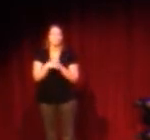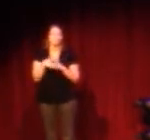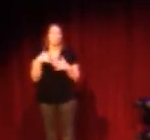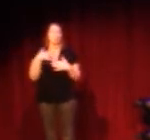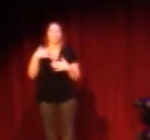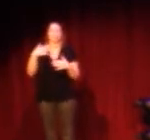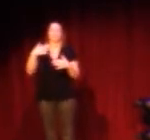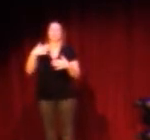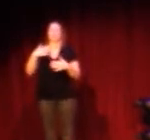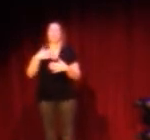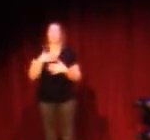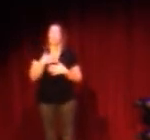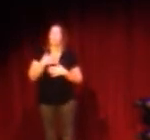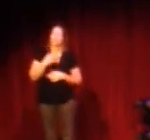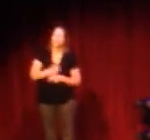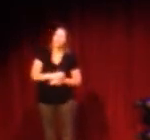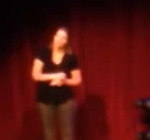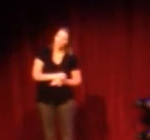This is really hard.